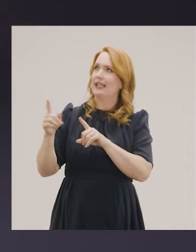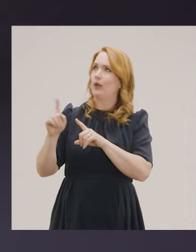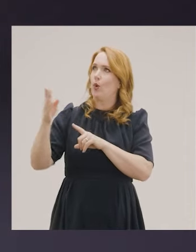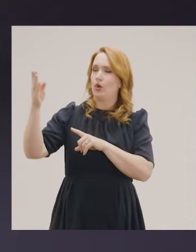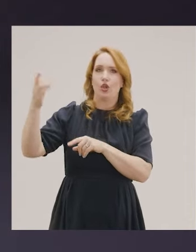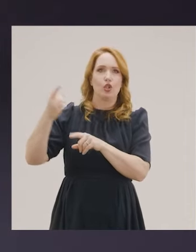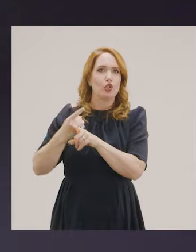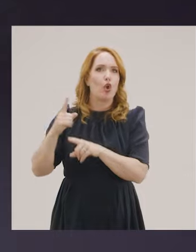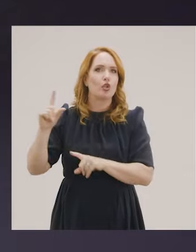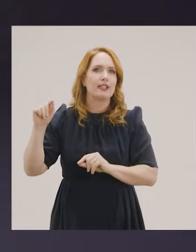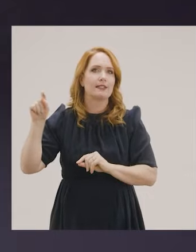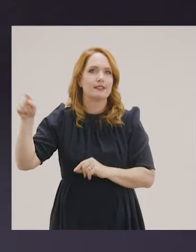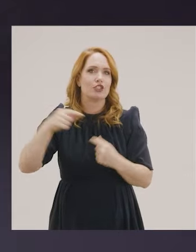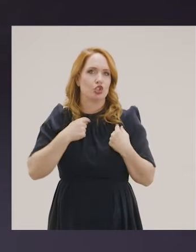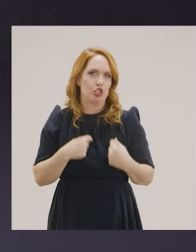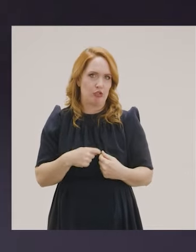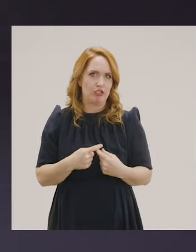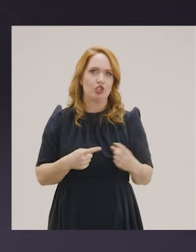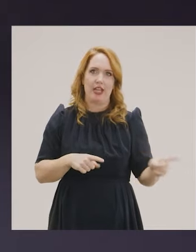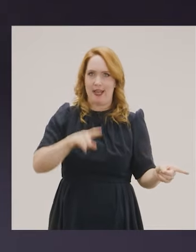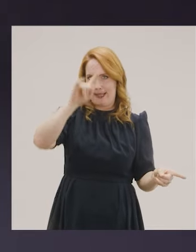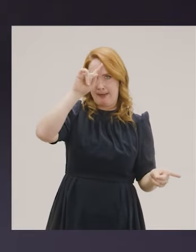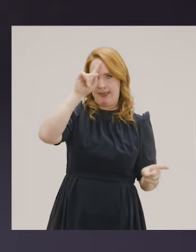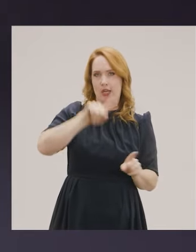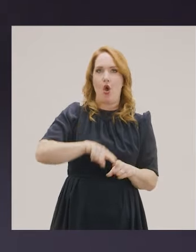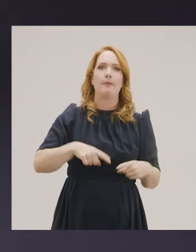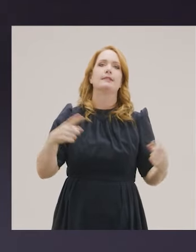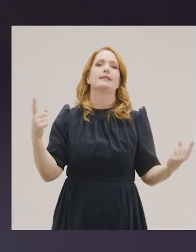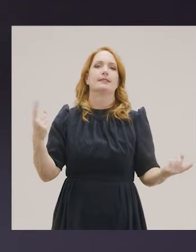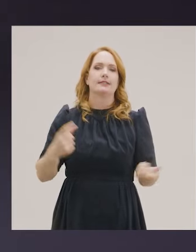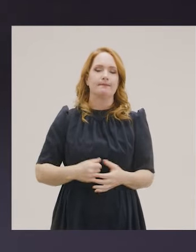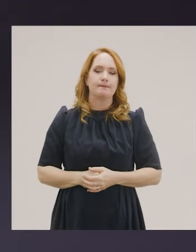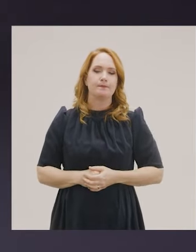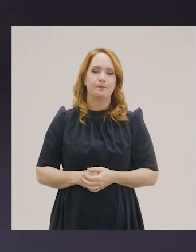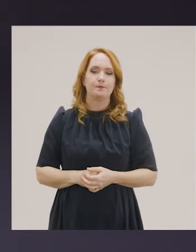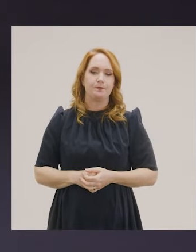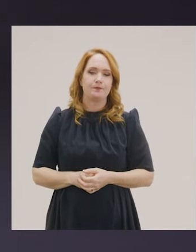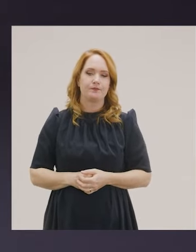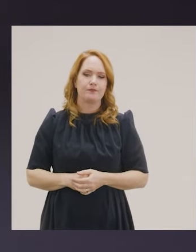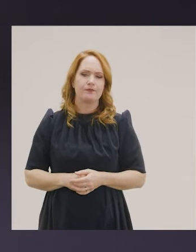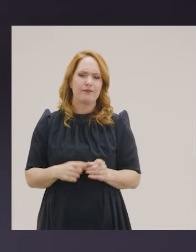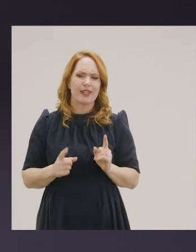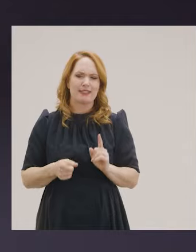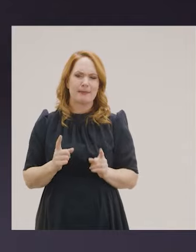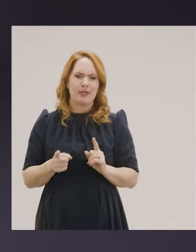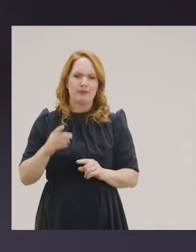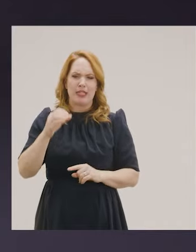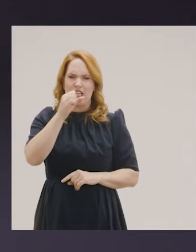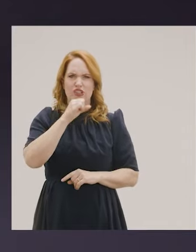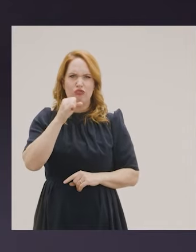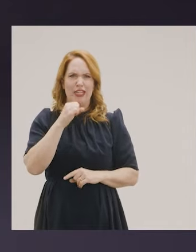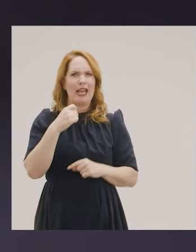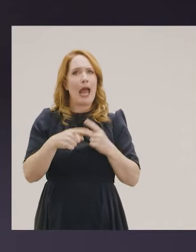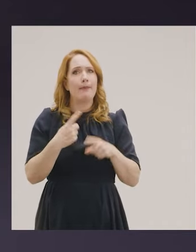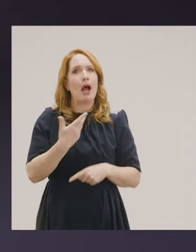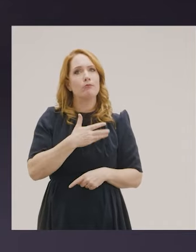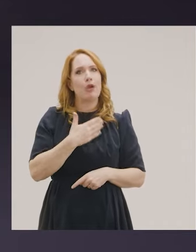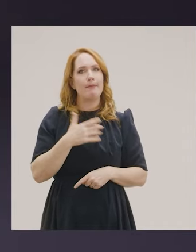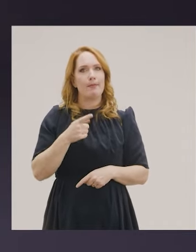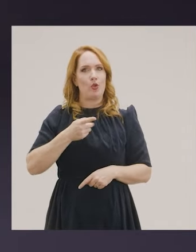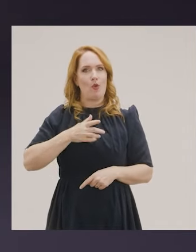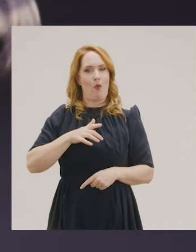antithesis of the work of the enemy. And what happens is greed can be a pride thing. It's a